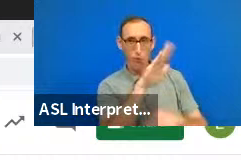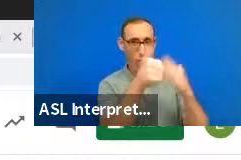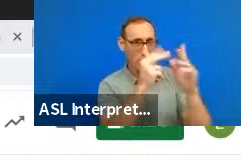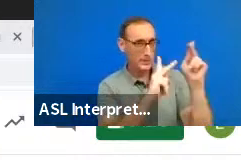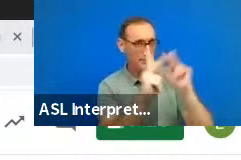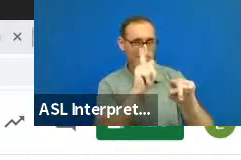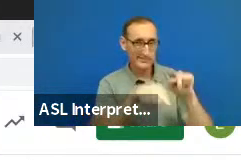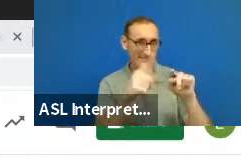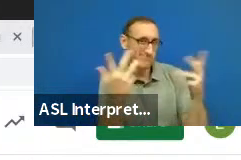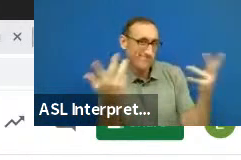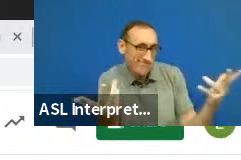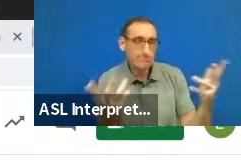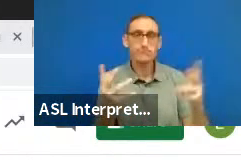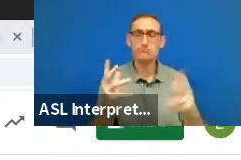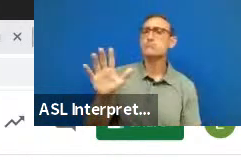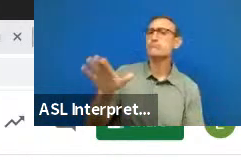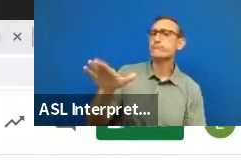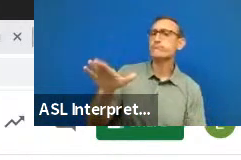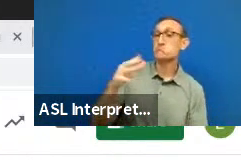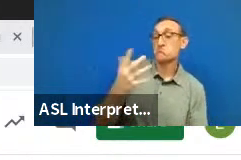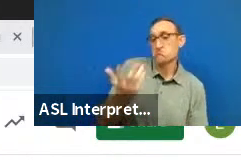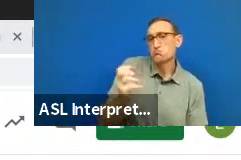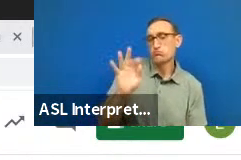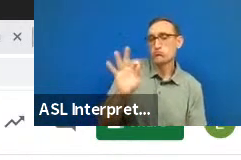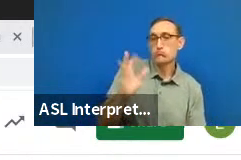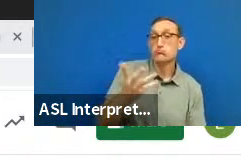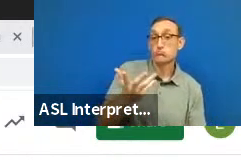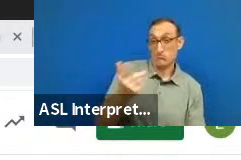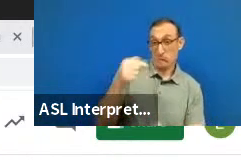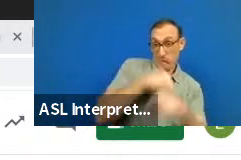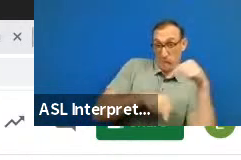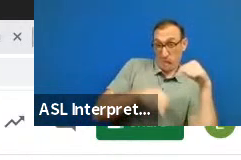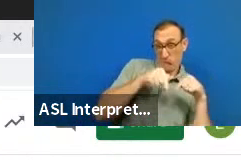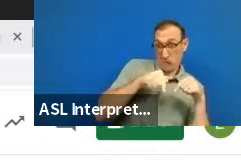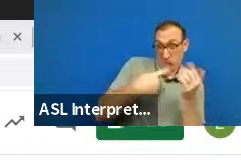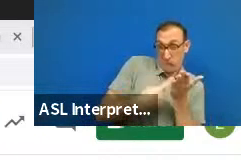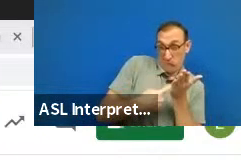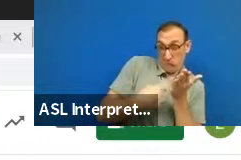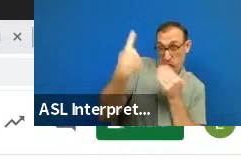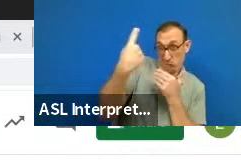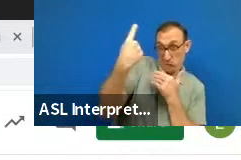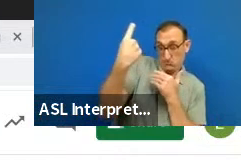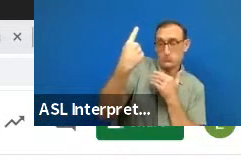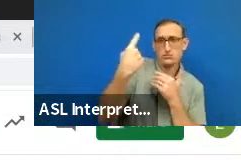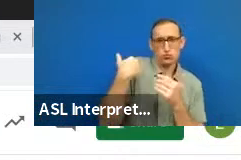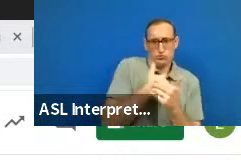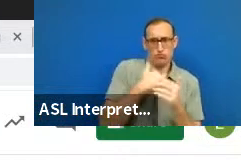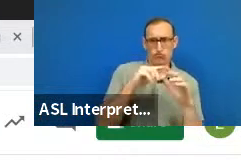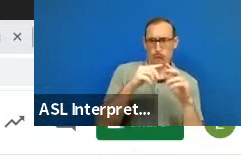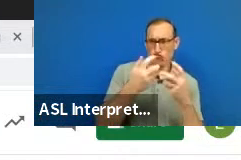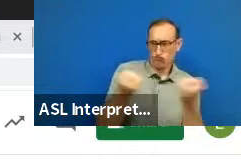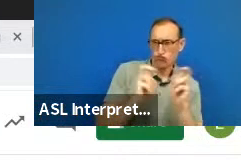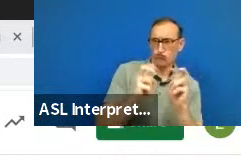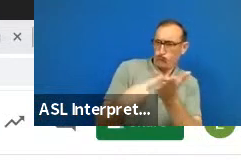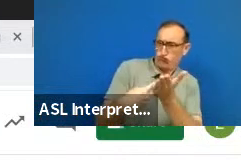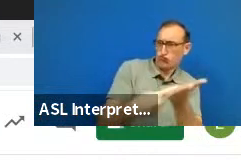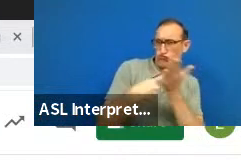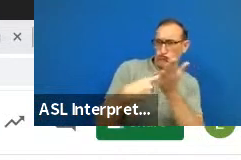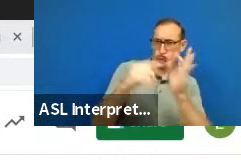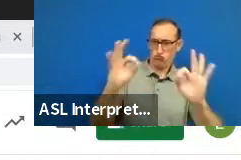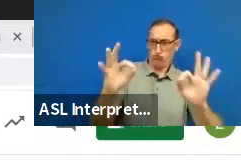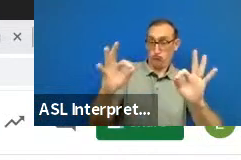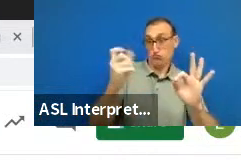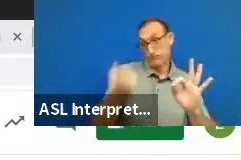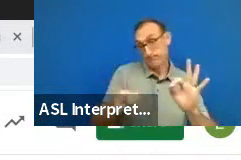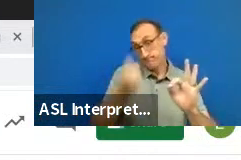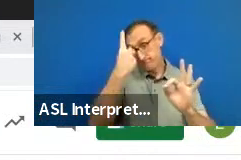So if I can go back, I mean, I think we're having a good discussion here, but I'm kind of